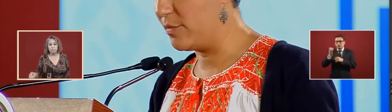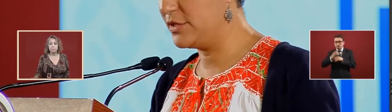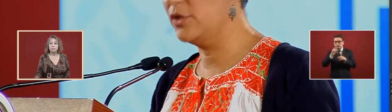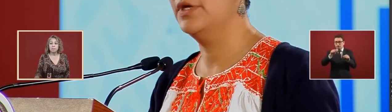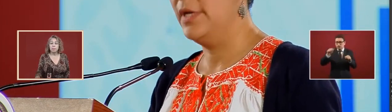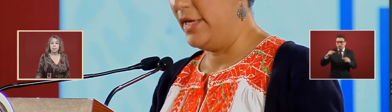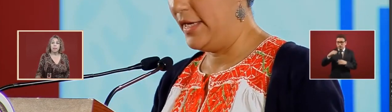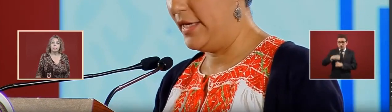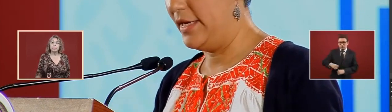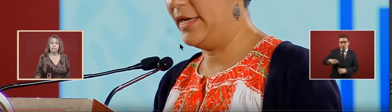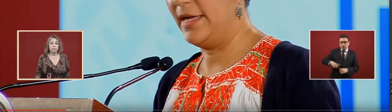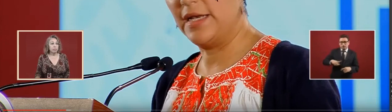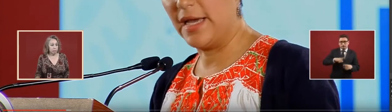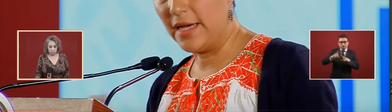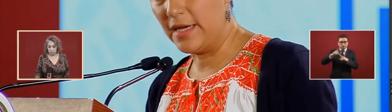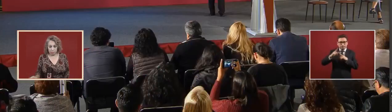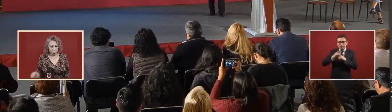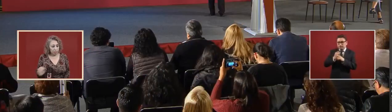information,